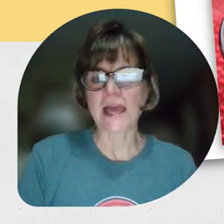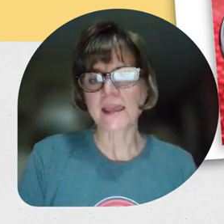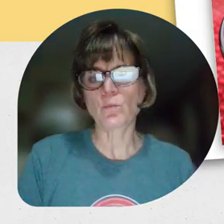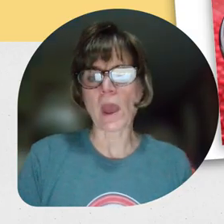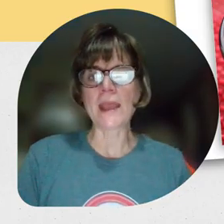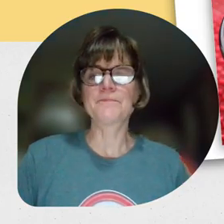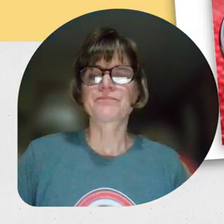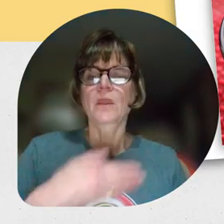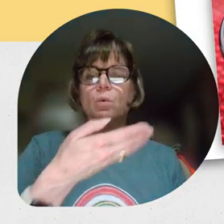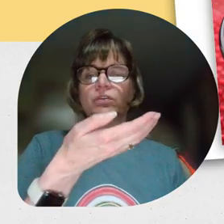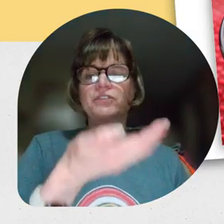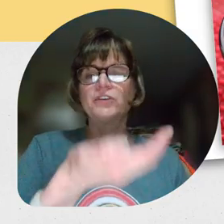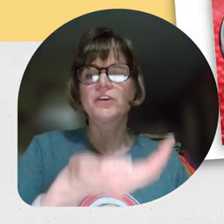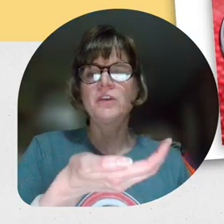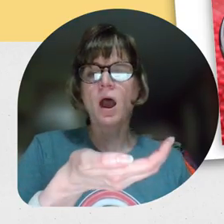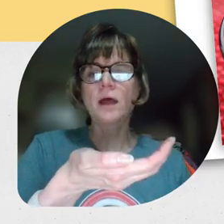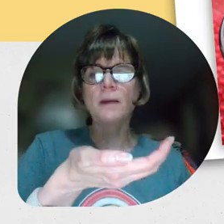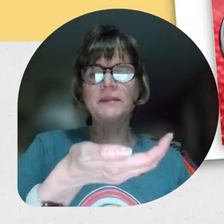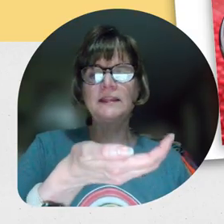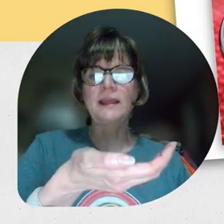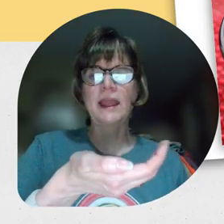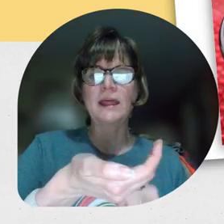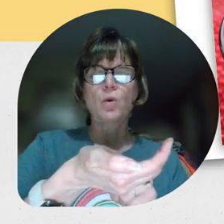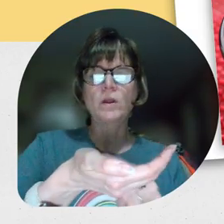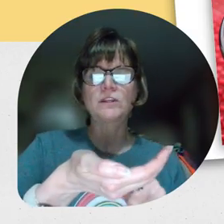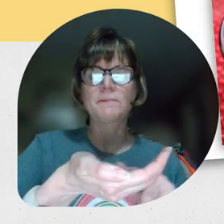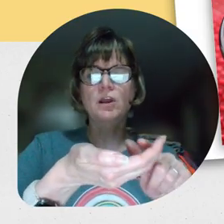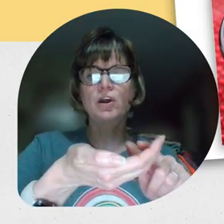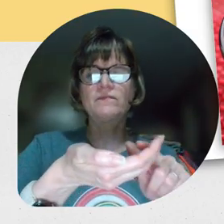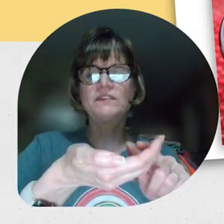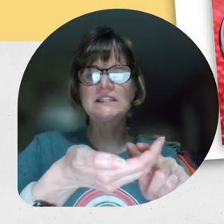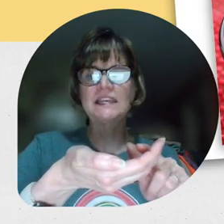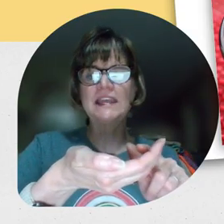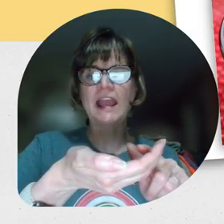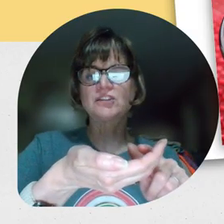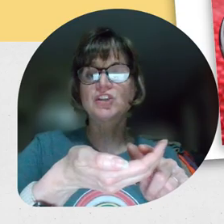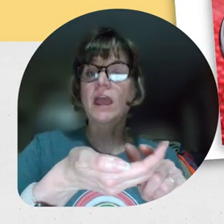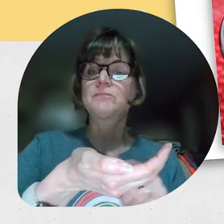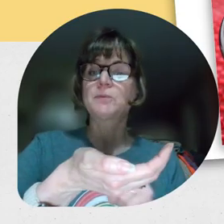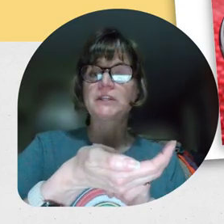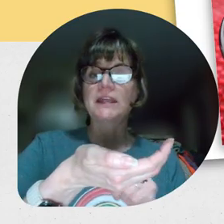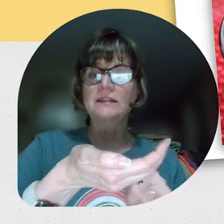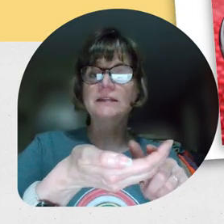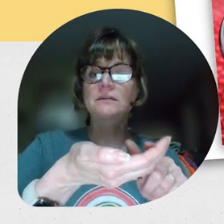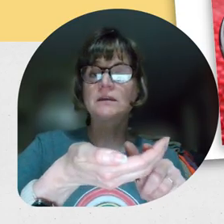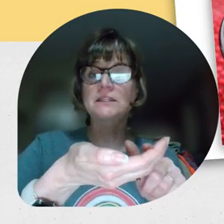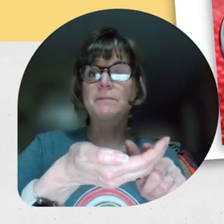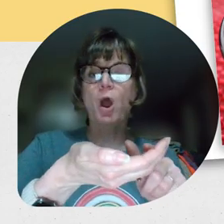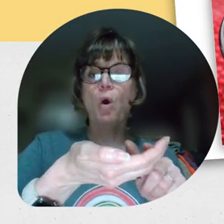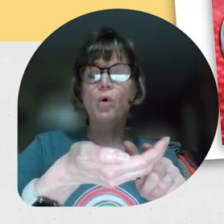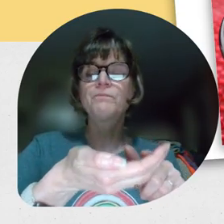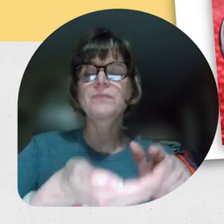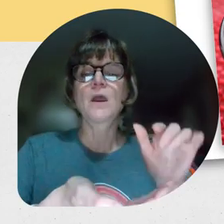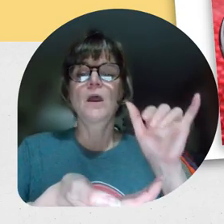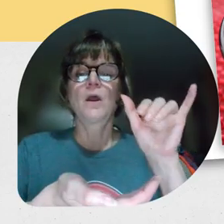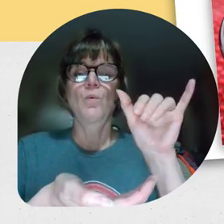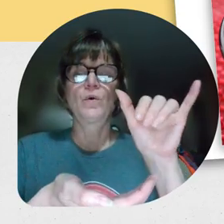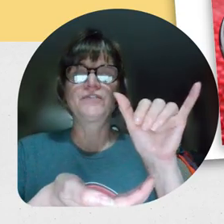The second way, with your non-dominant hand, you're going to make a curved C hand shape to pretend like it's a